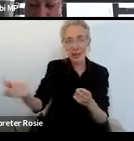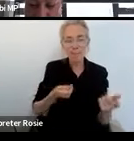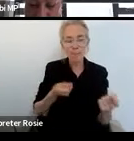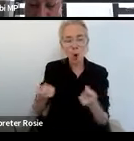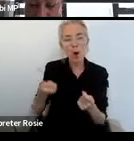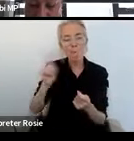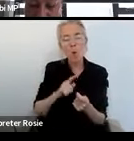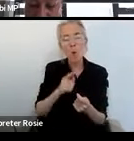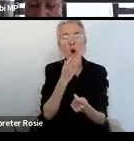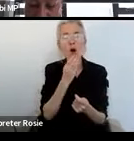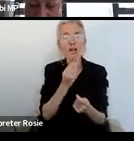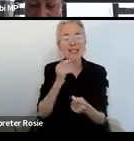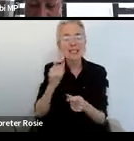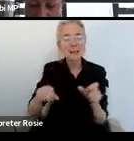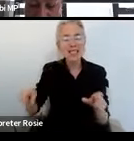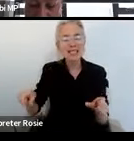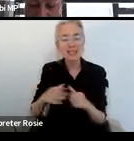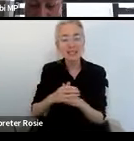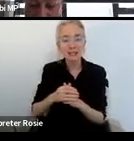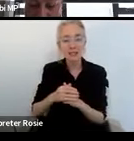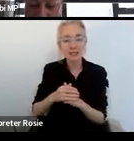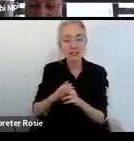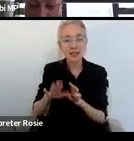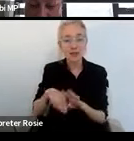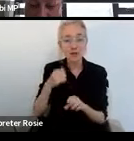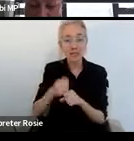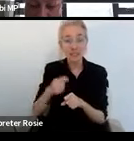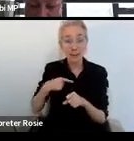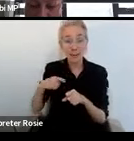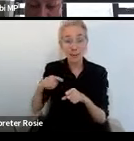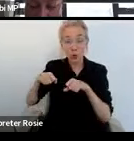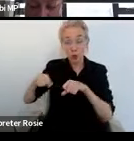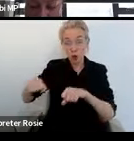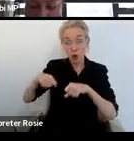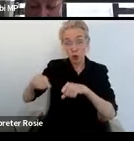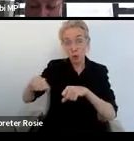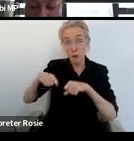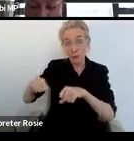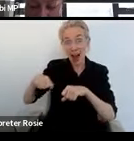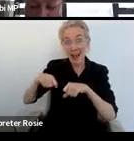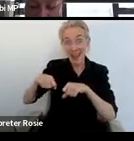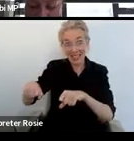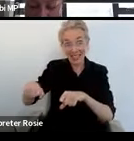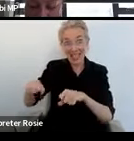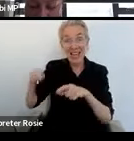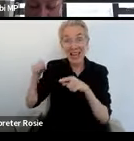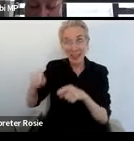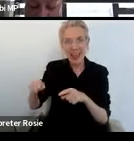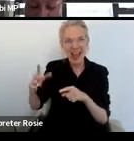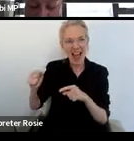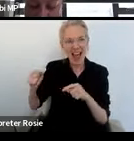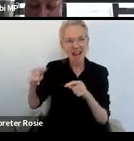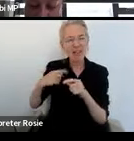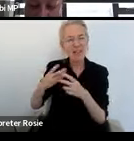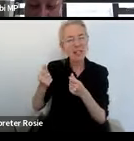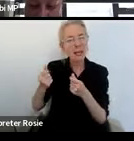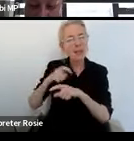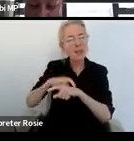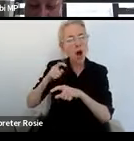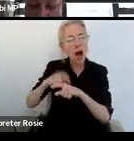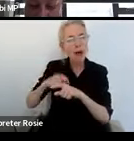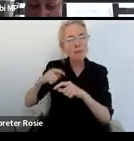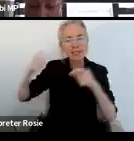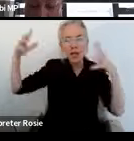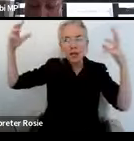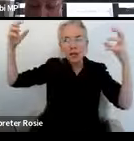with sensitivity to shop without stress would be a good example. And the purple dollar in the UK is well documented as being something of value to business.